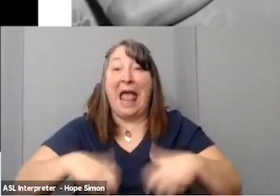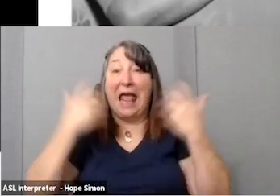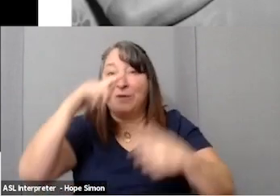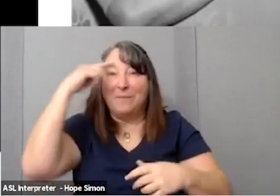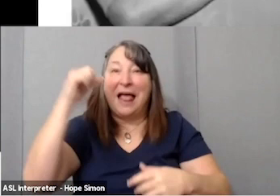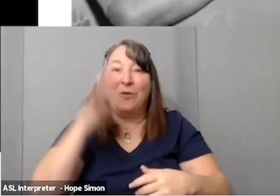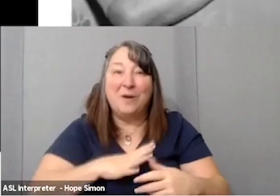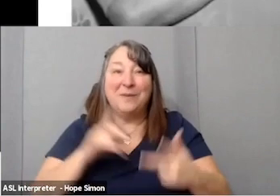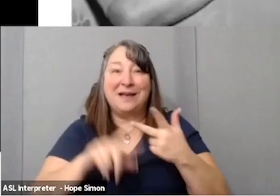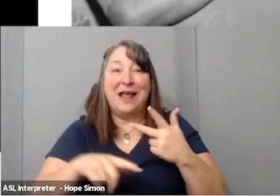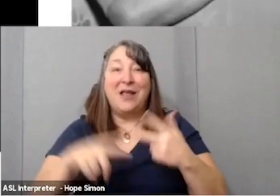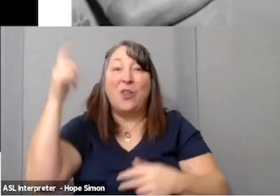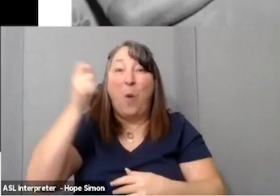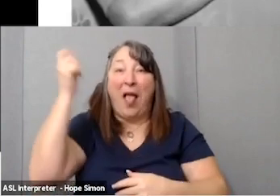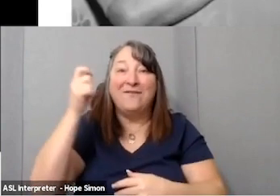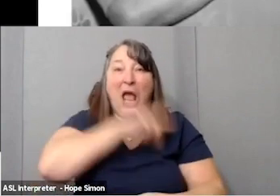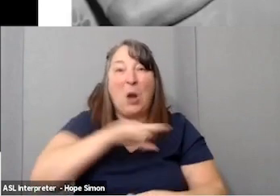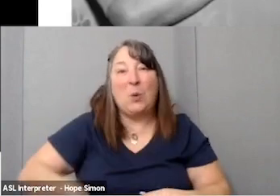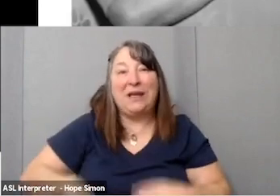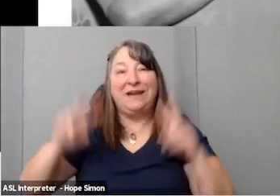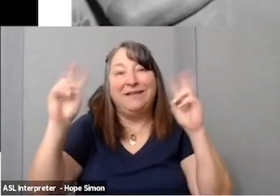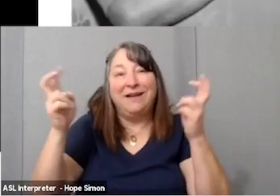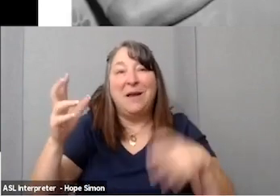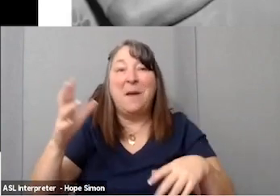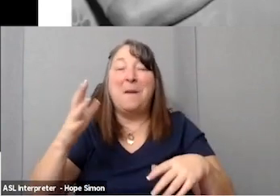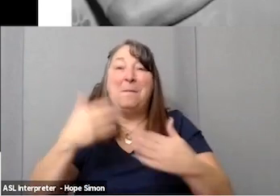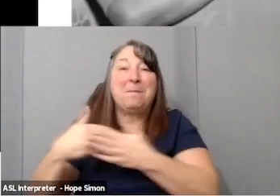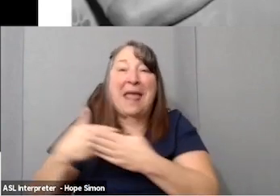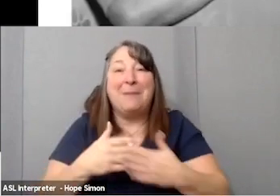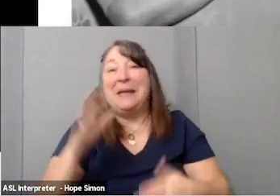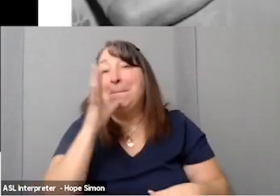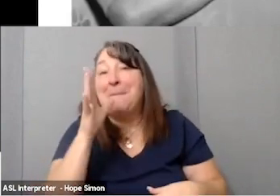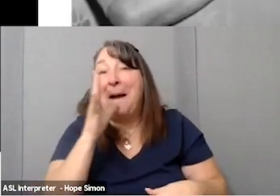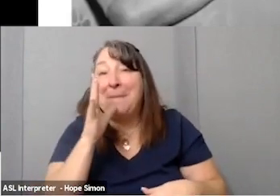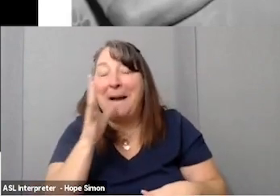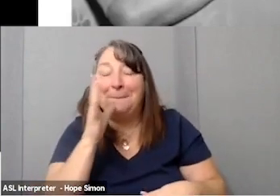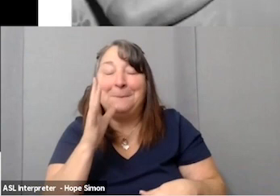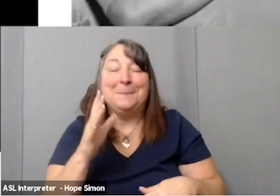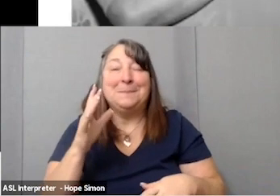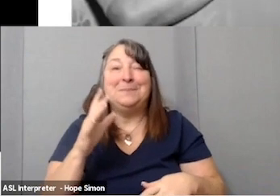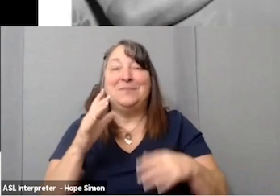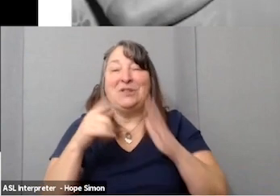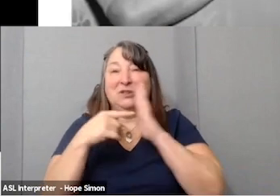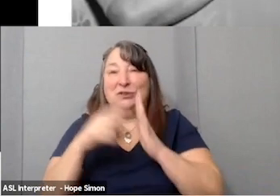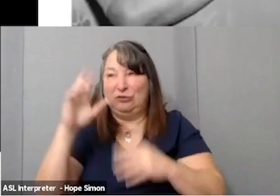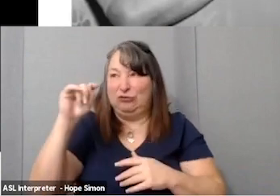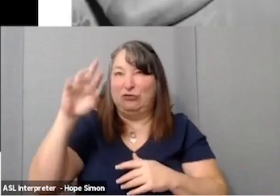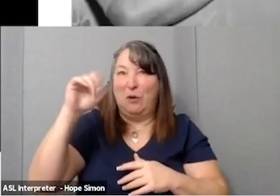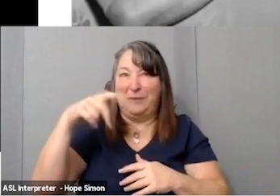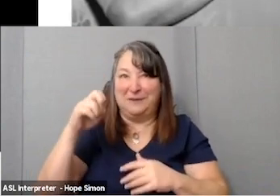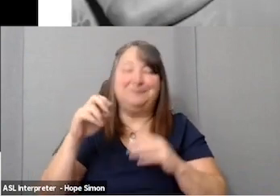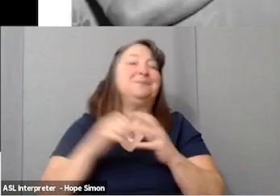mama trope. So I'll go into a little bit of these. So the strong Black woman trope is the idea